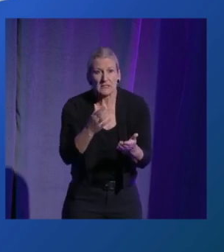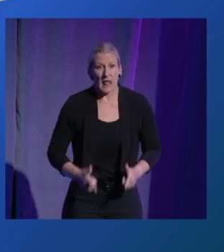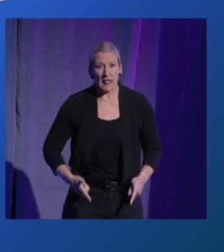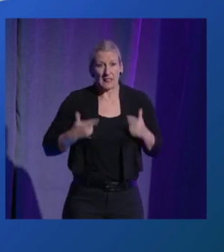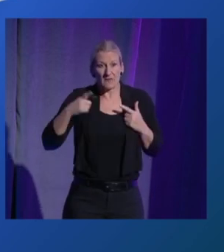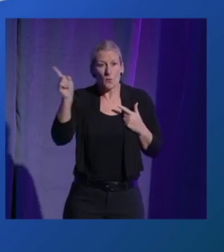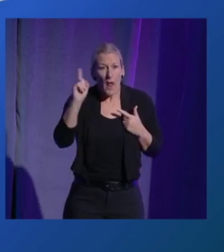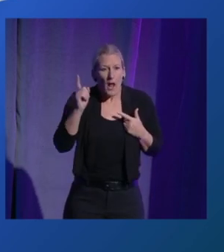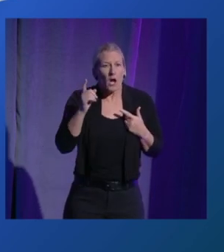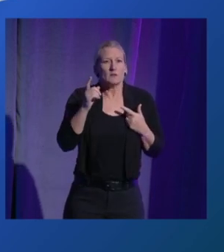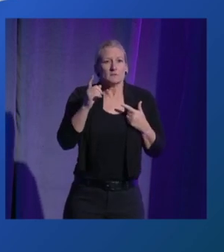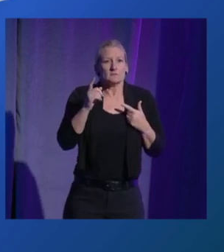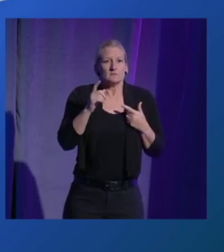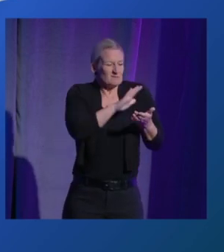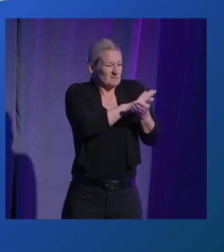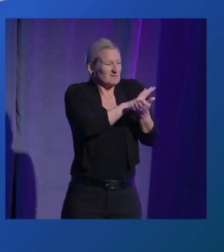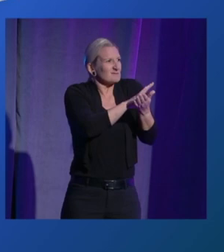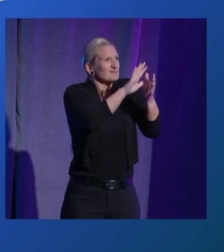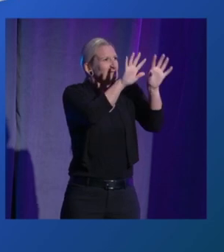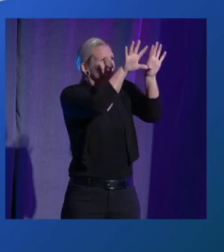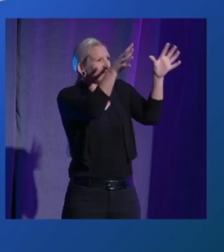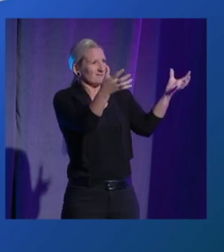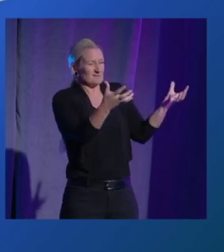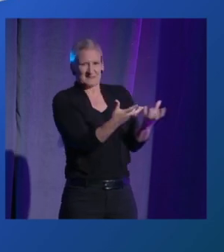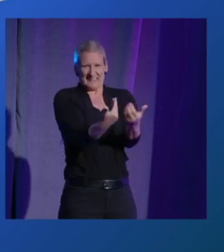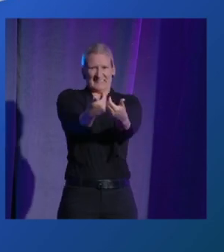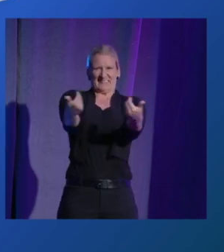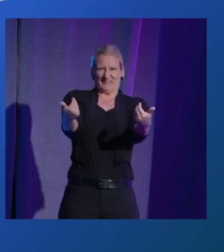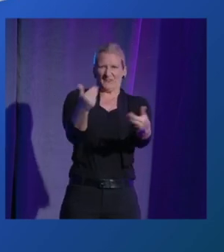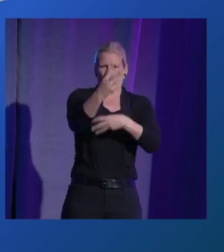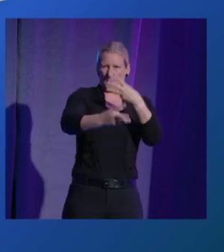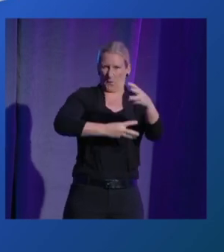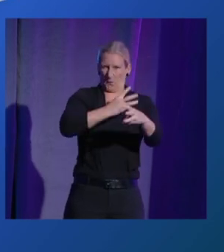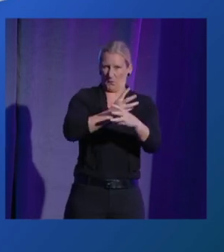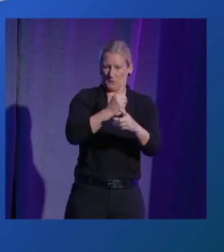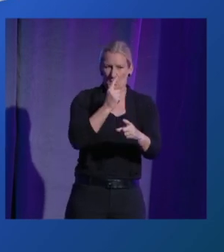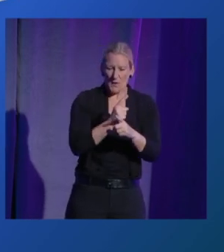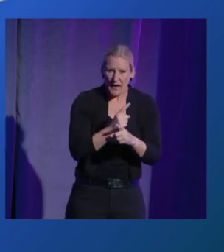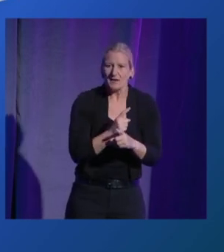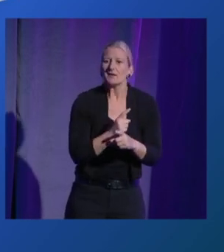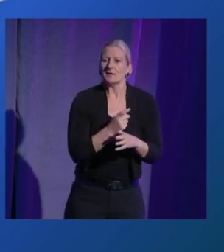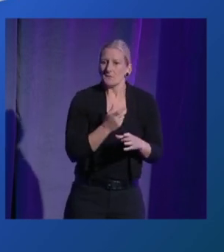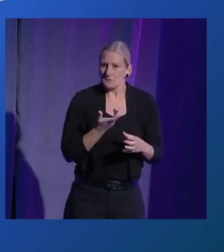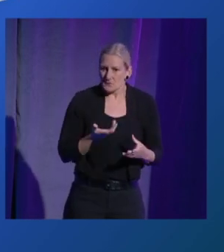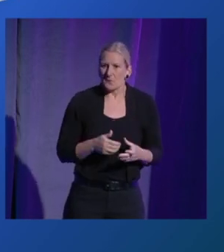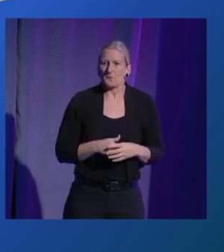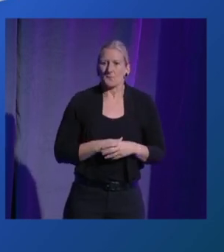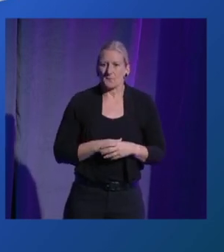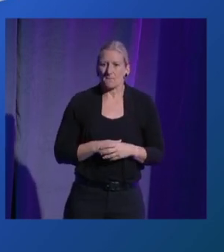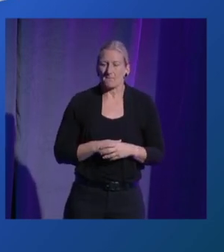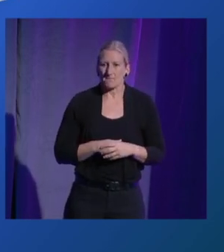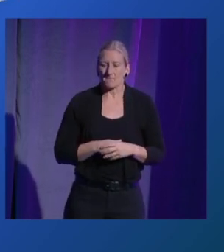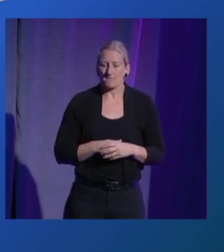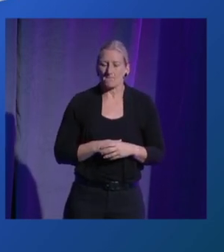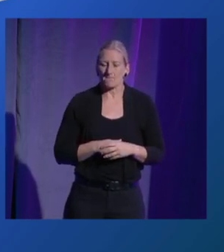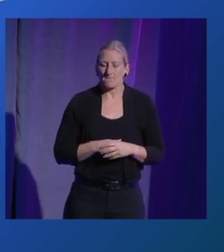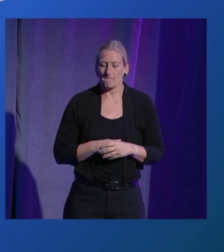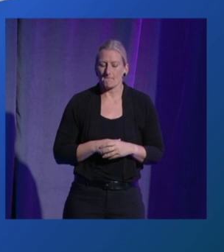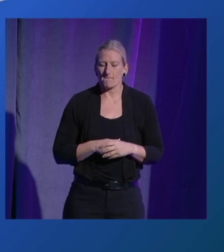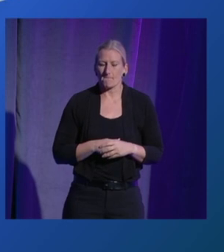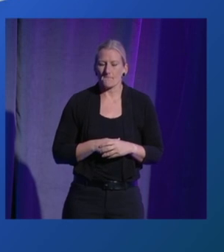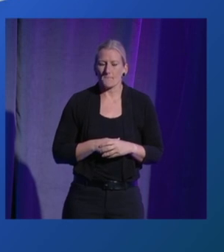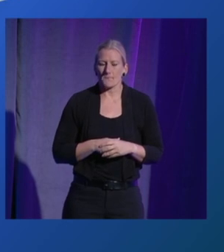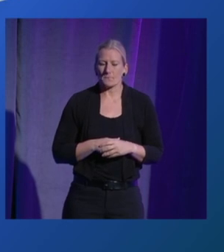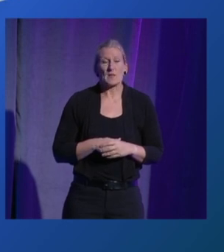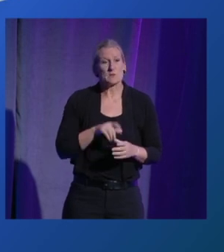journalists and you know it's even to access that you have to pay um so uh to amplify the impact of